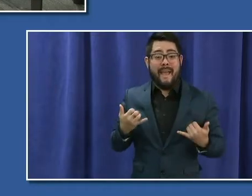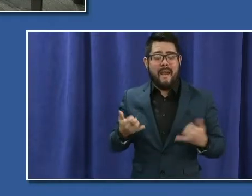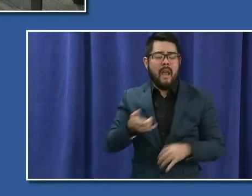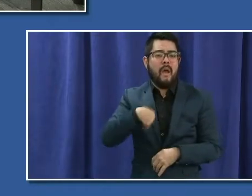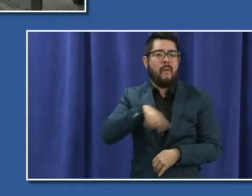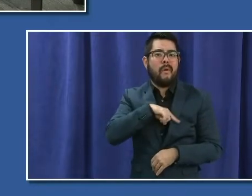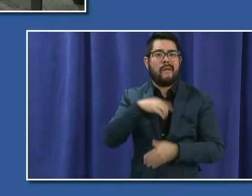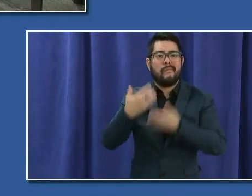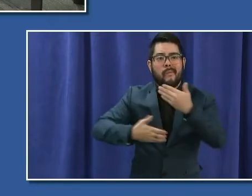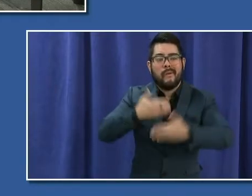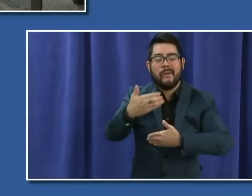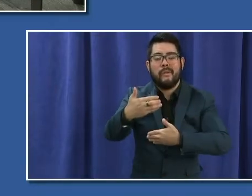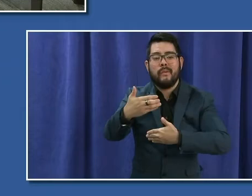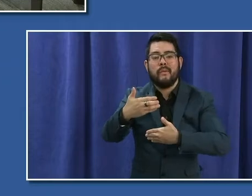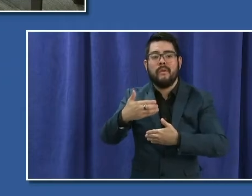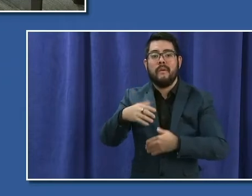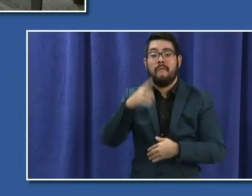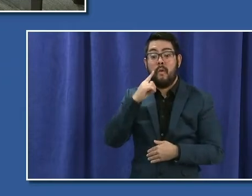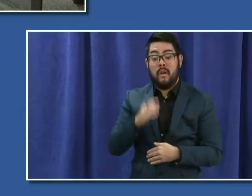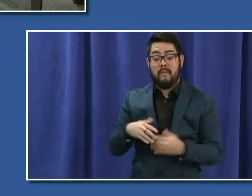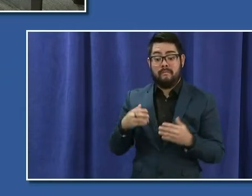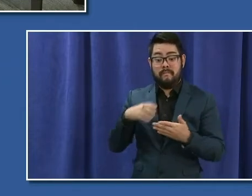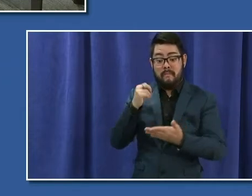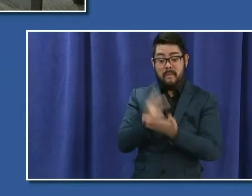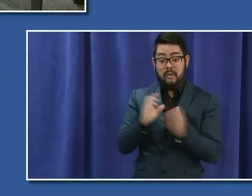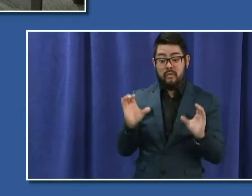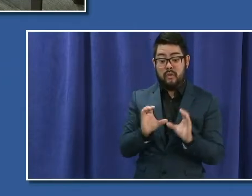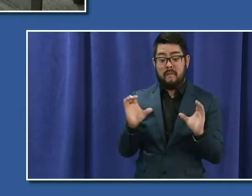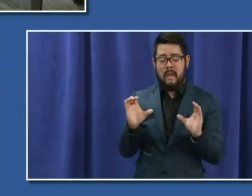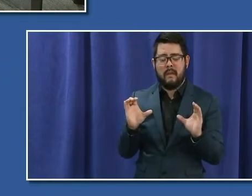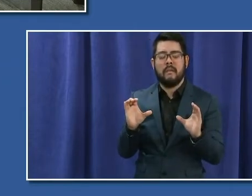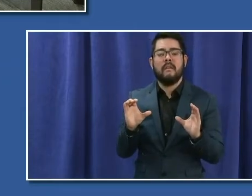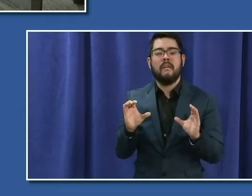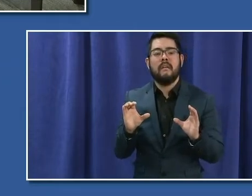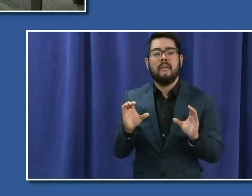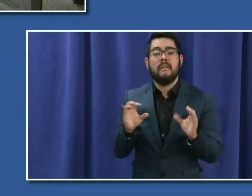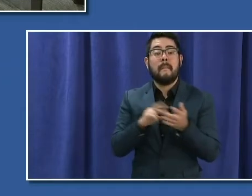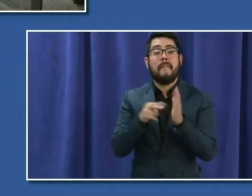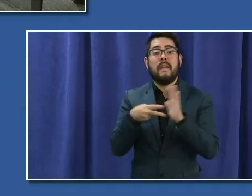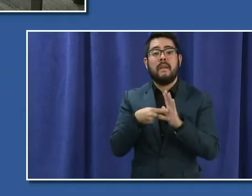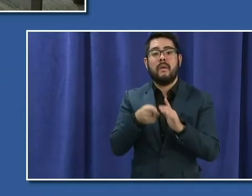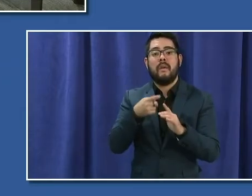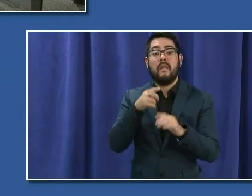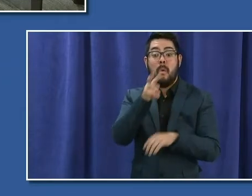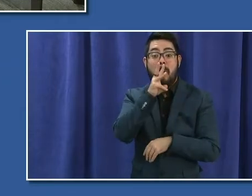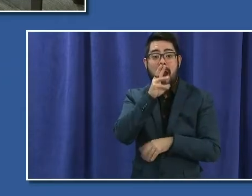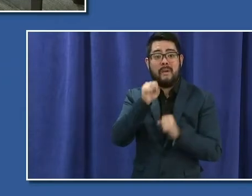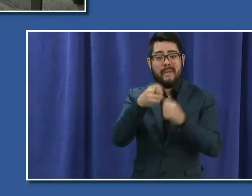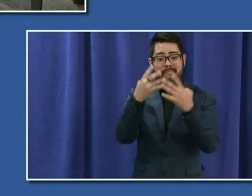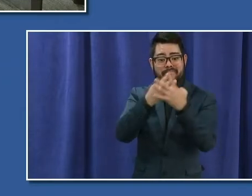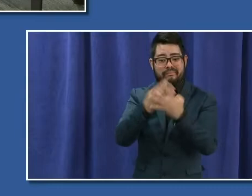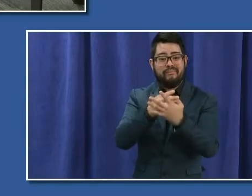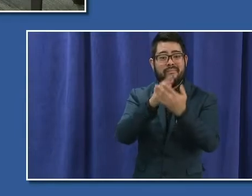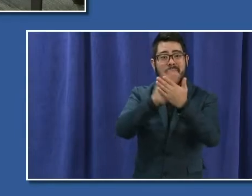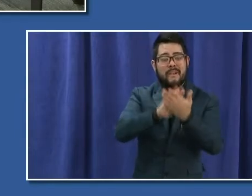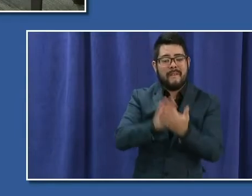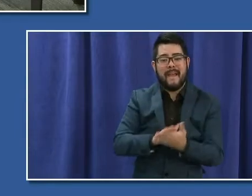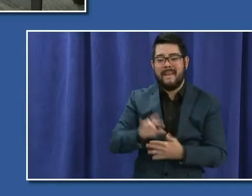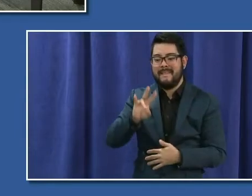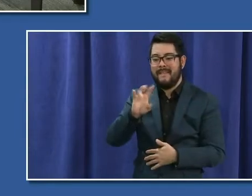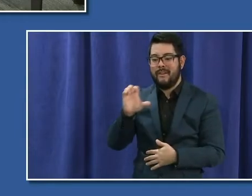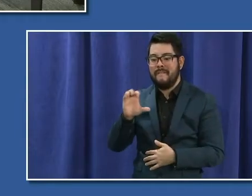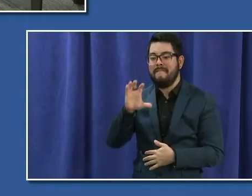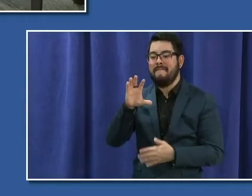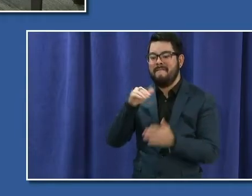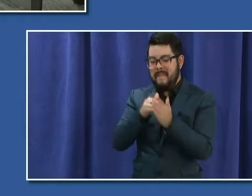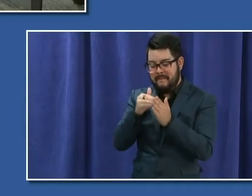going through the process of being certified that we will go from being able to purify and treat 750 million